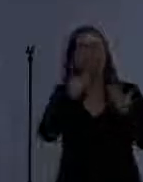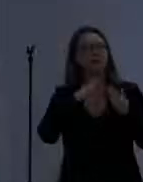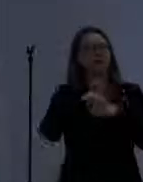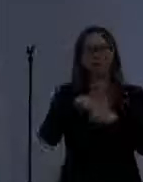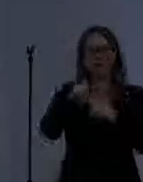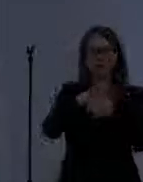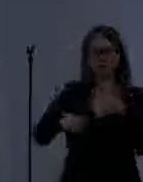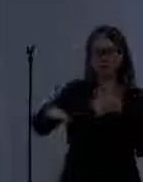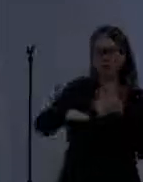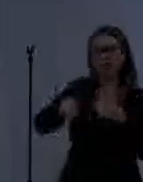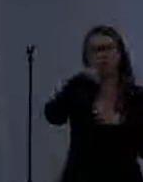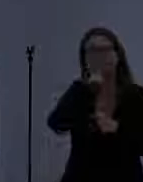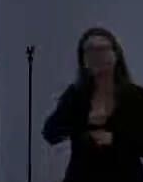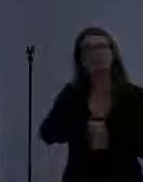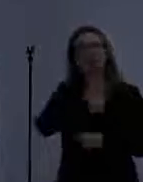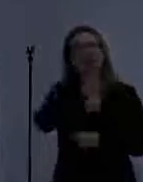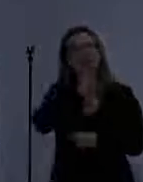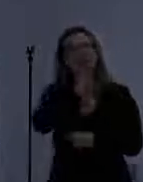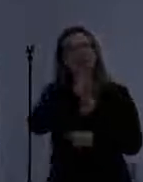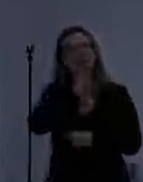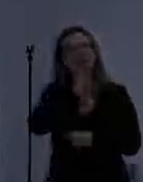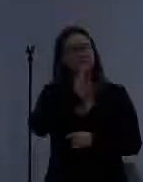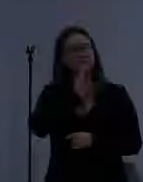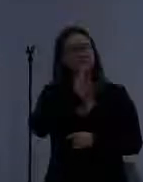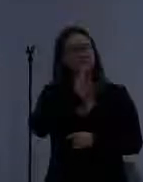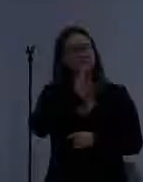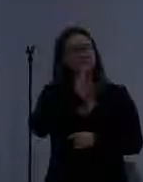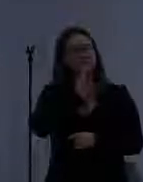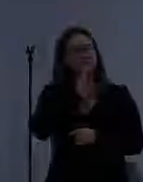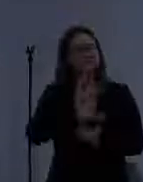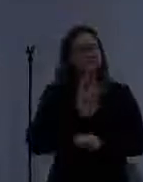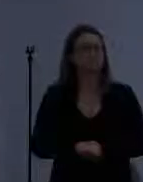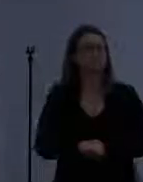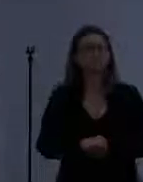people with disabilities. So one of the examples I had